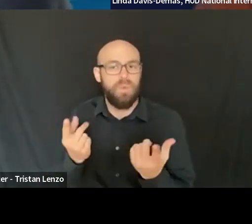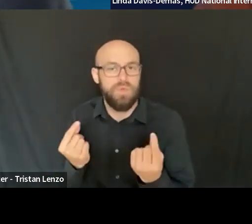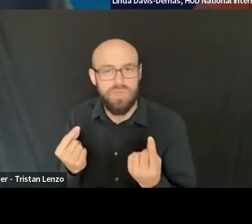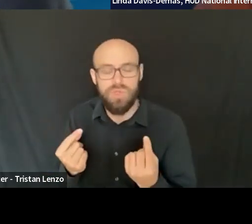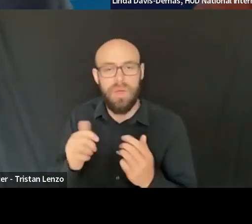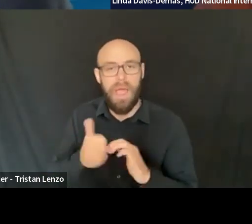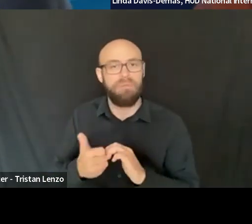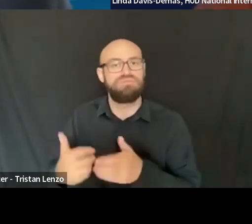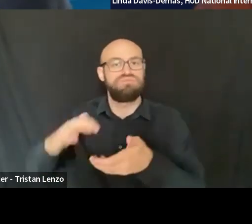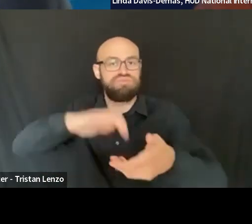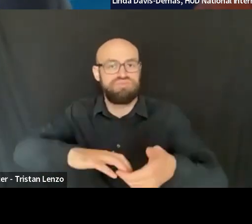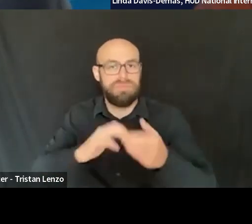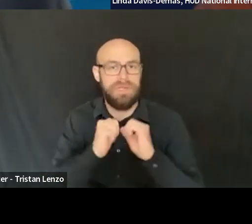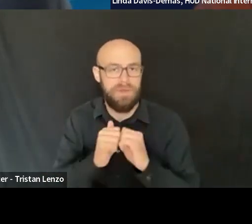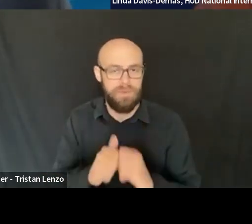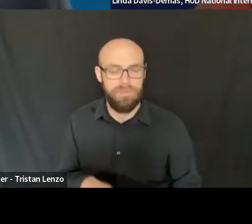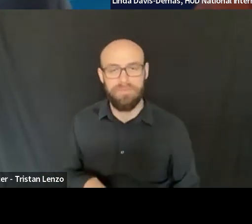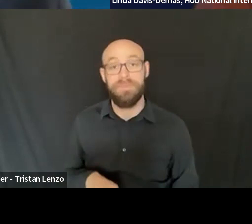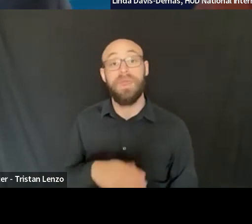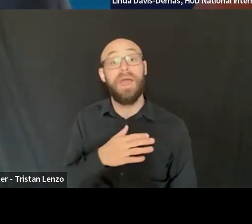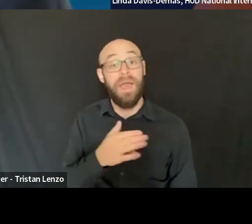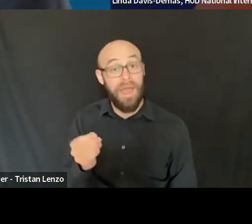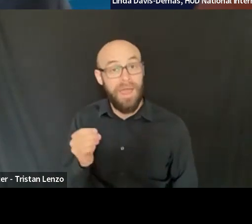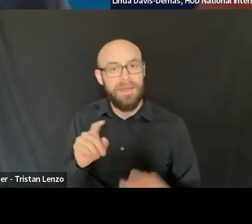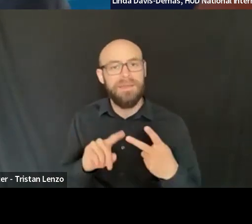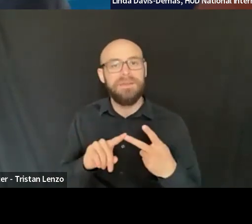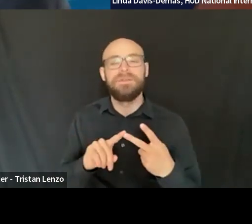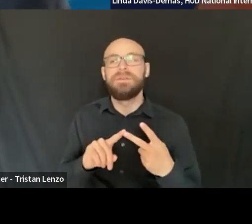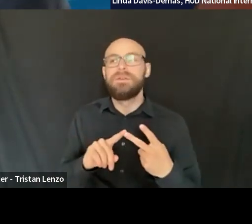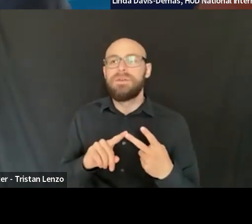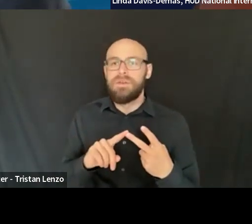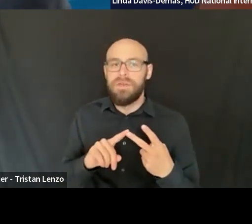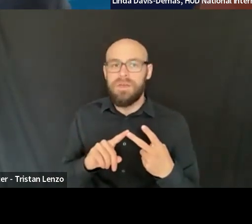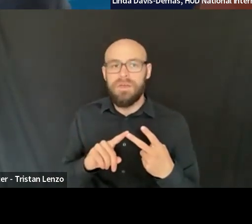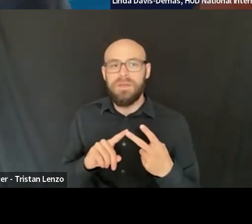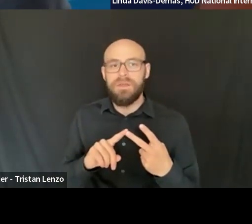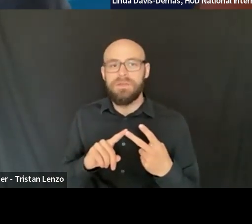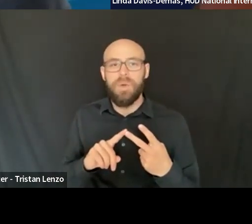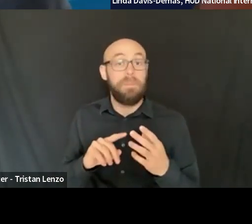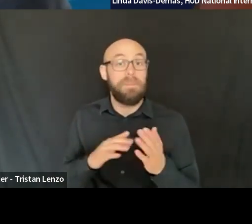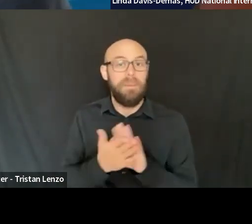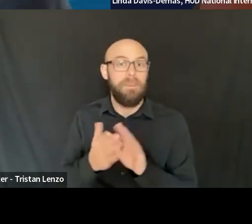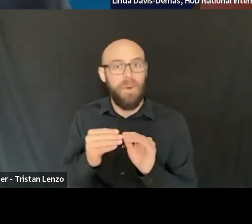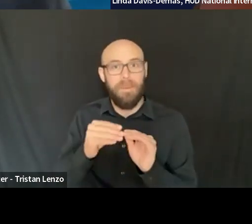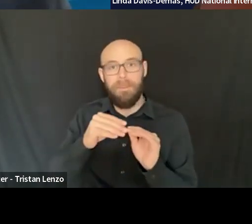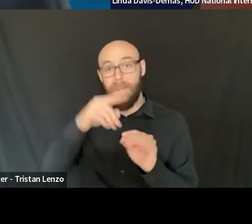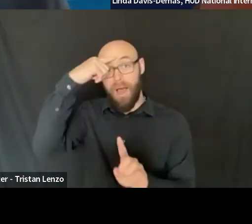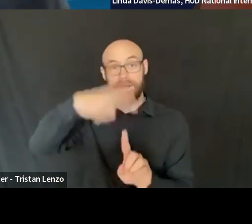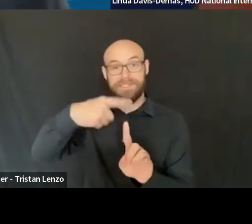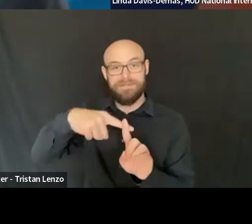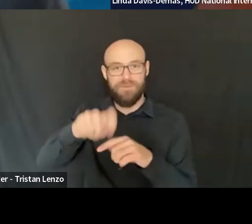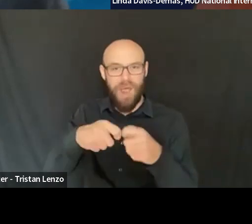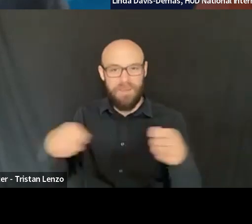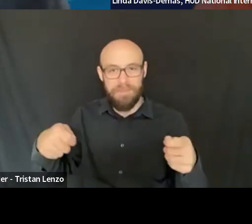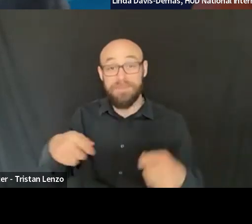together. And then as well, to begin to sort of put a positive spin and wrap things up, we're celebrating the 10th